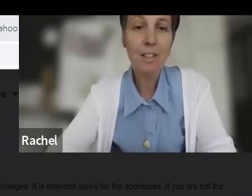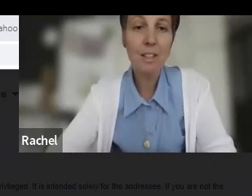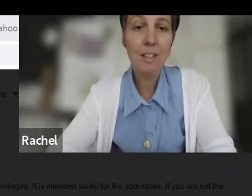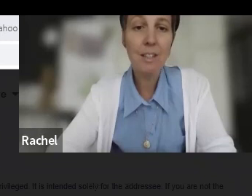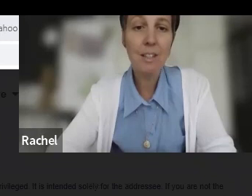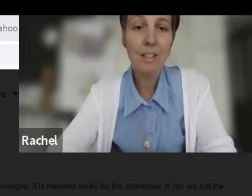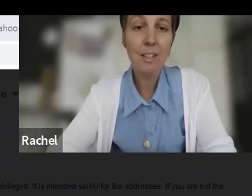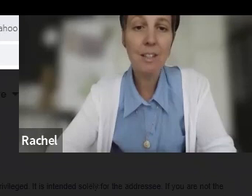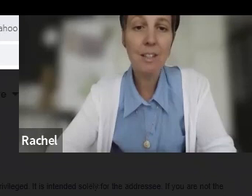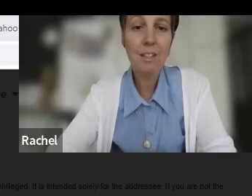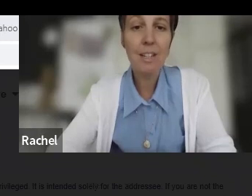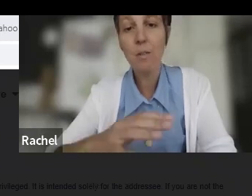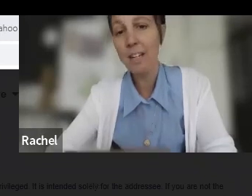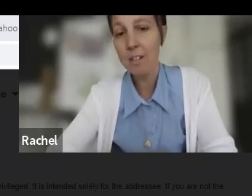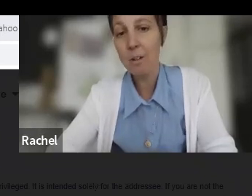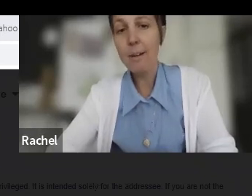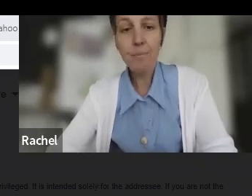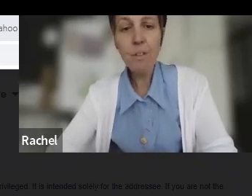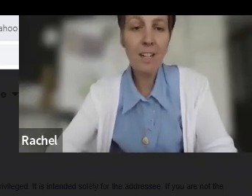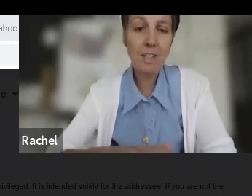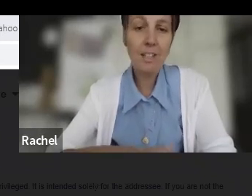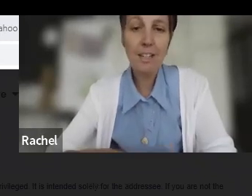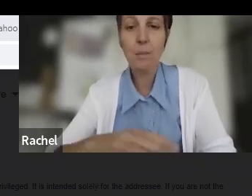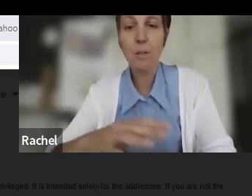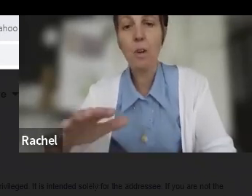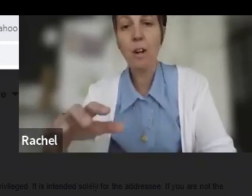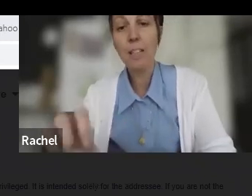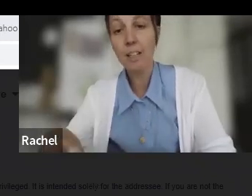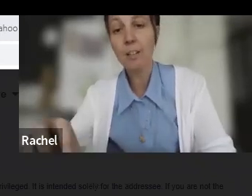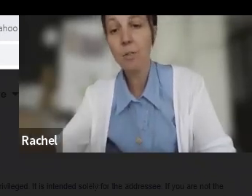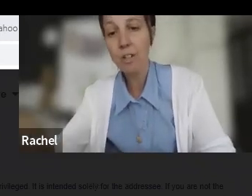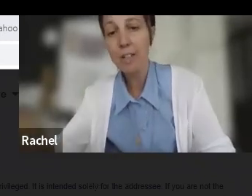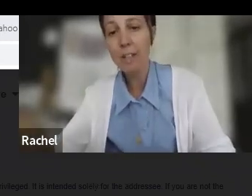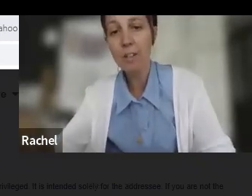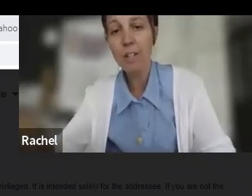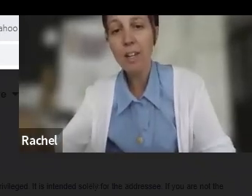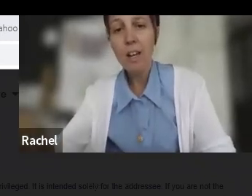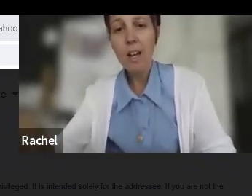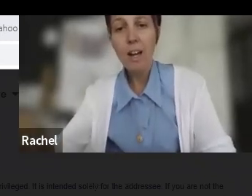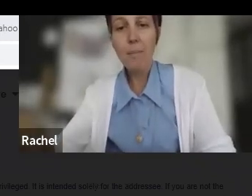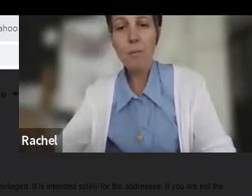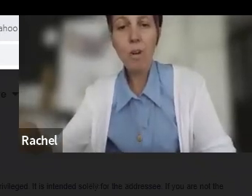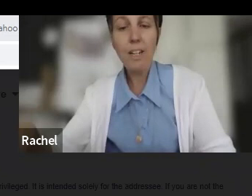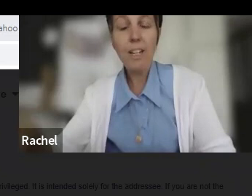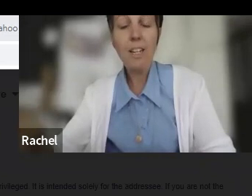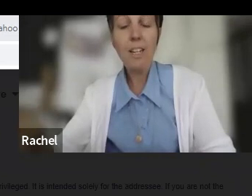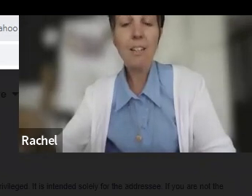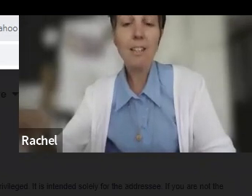the team. So we've got the psychologists that do formulations and assessments. We've got our clinical associates of